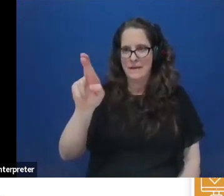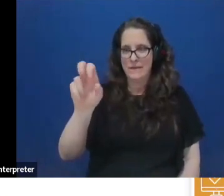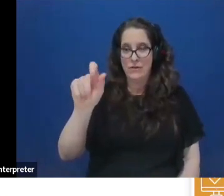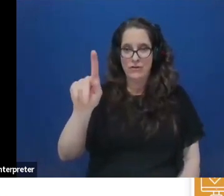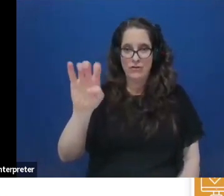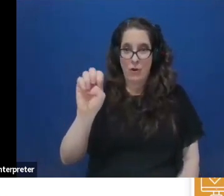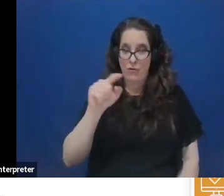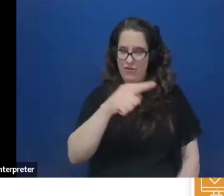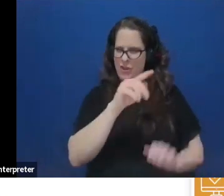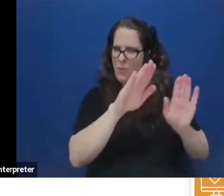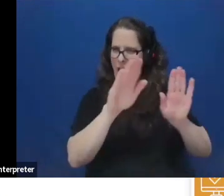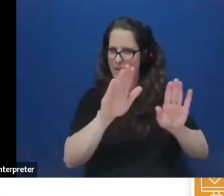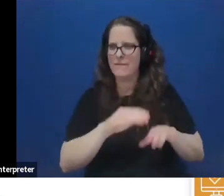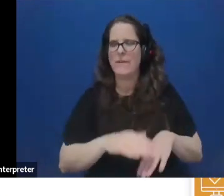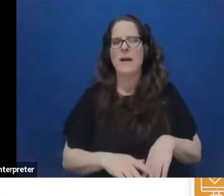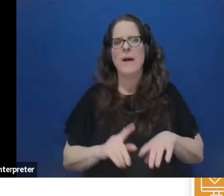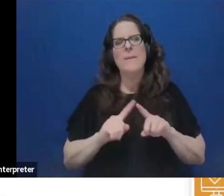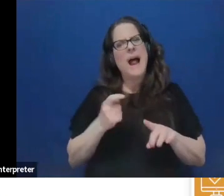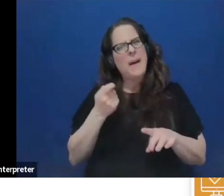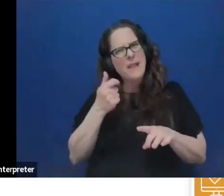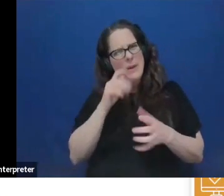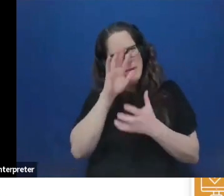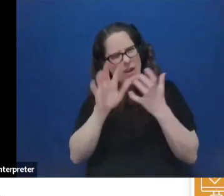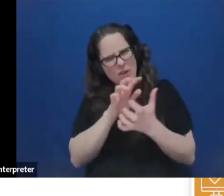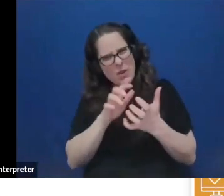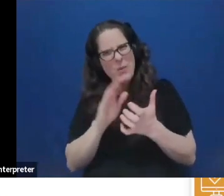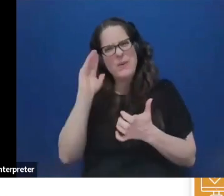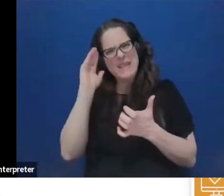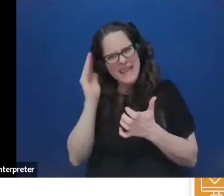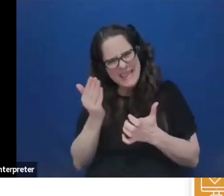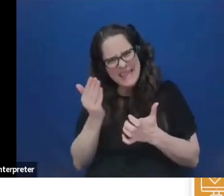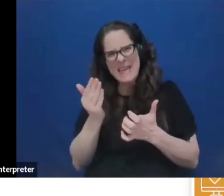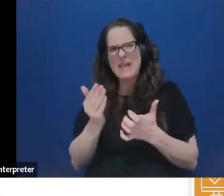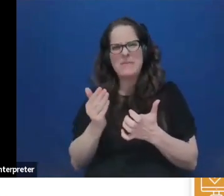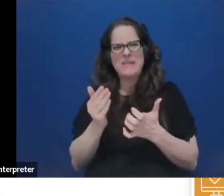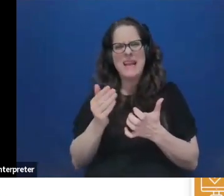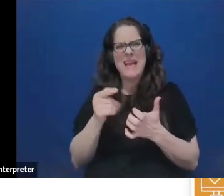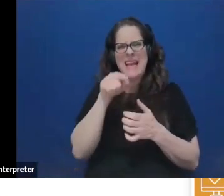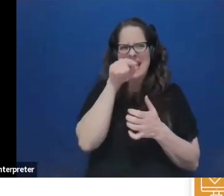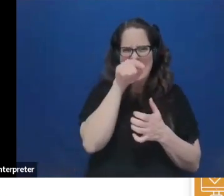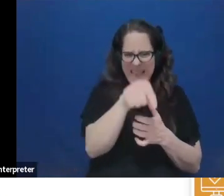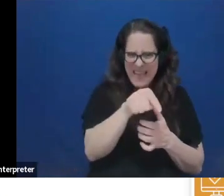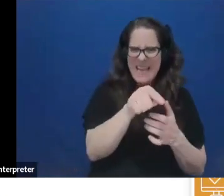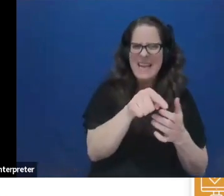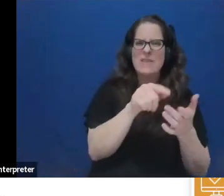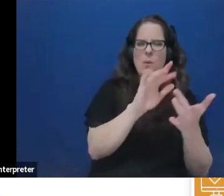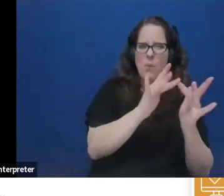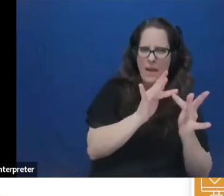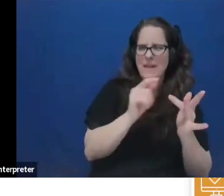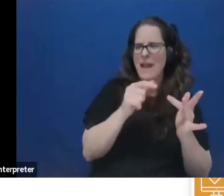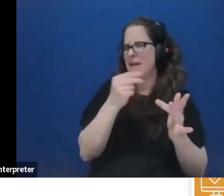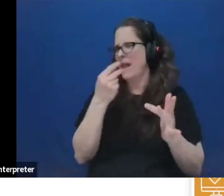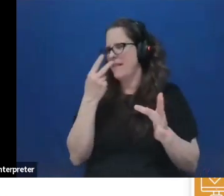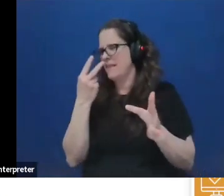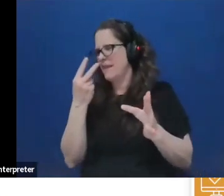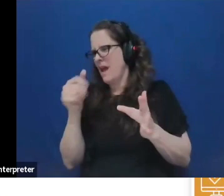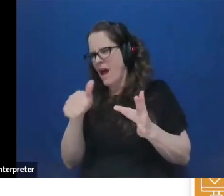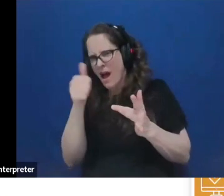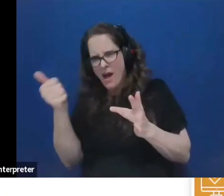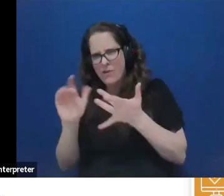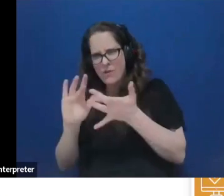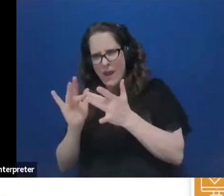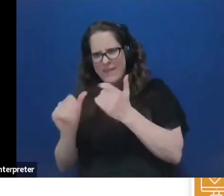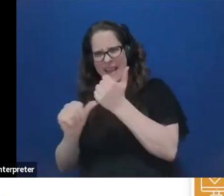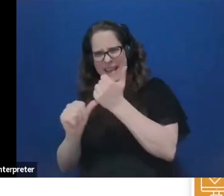It seems to be a lot of redundancy with resources that are here and the resources that I've seen before on the